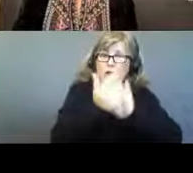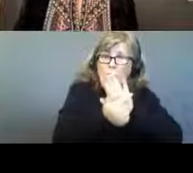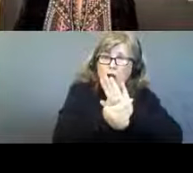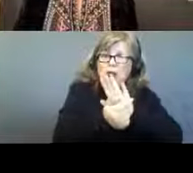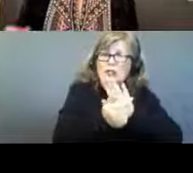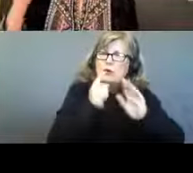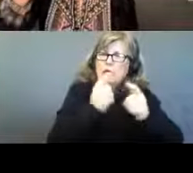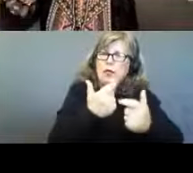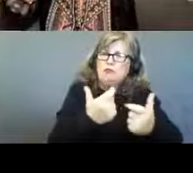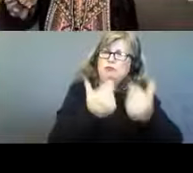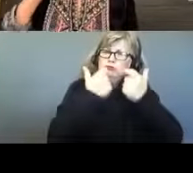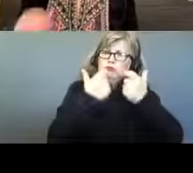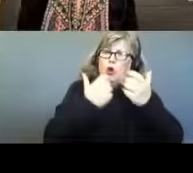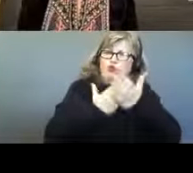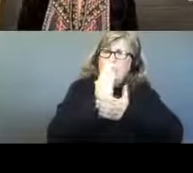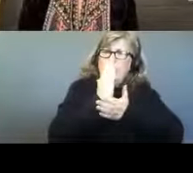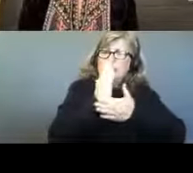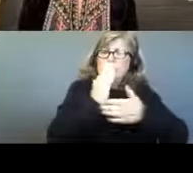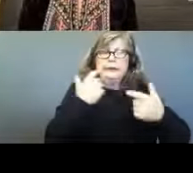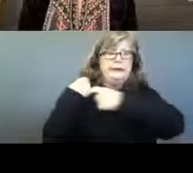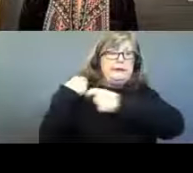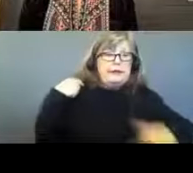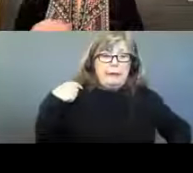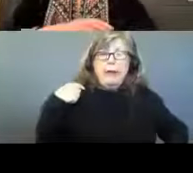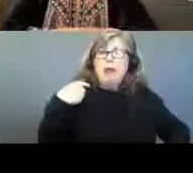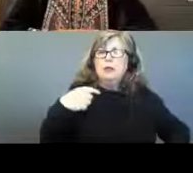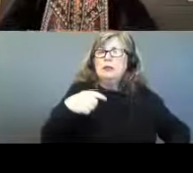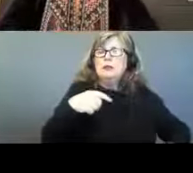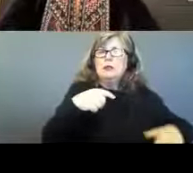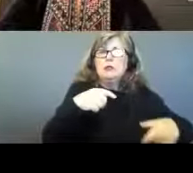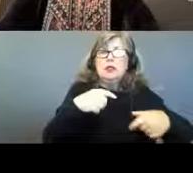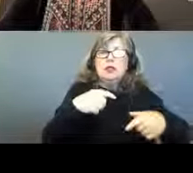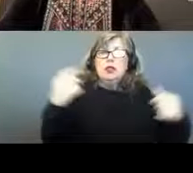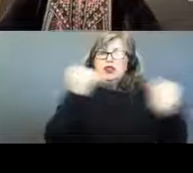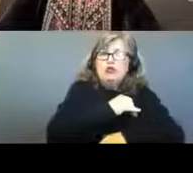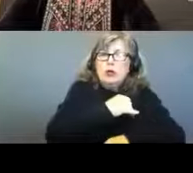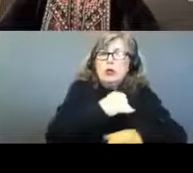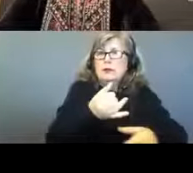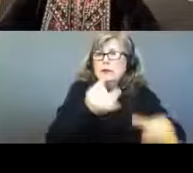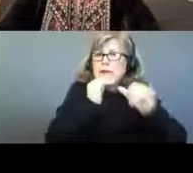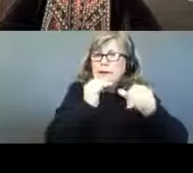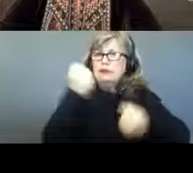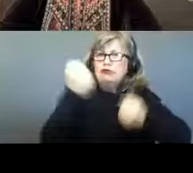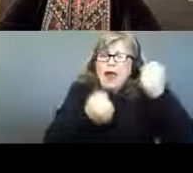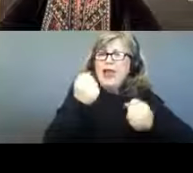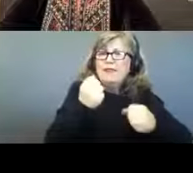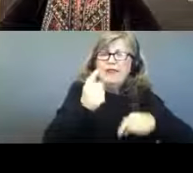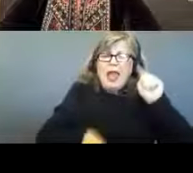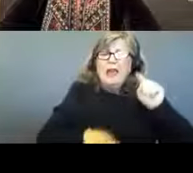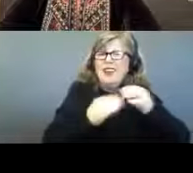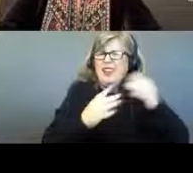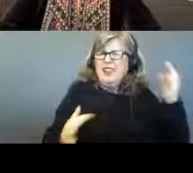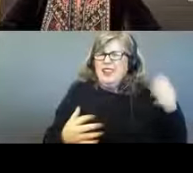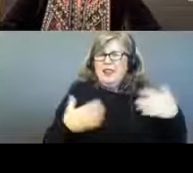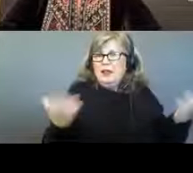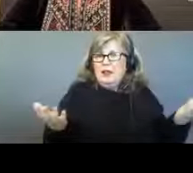to criminalization of drunk driving, and the list goes on. Similarly, those who have ignored public health